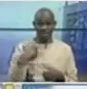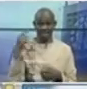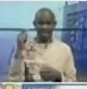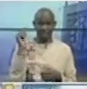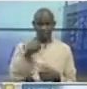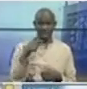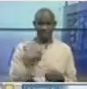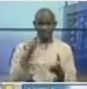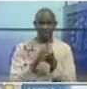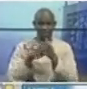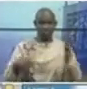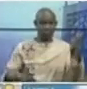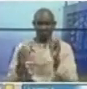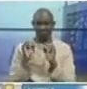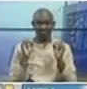sijakuja na fimbo.